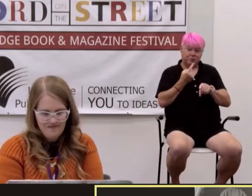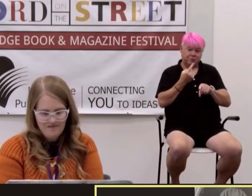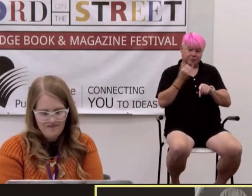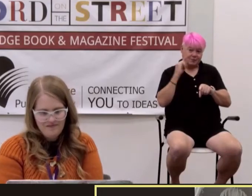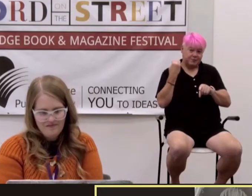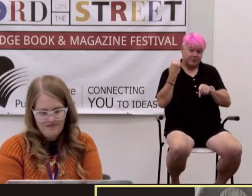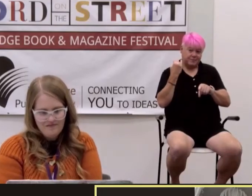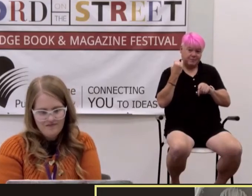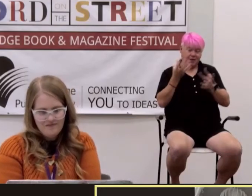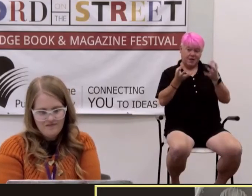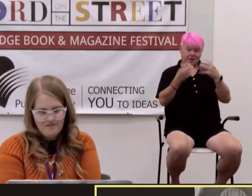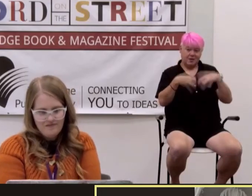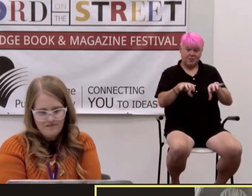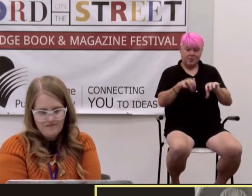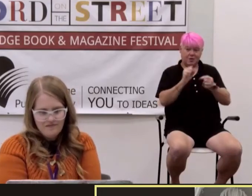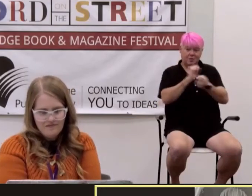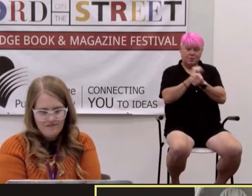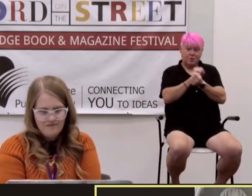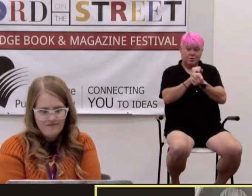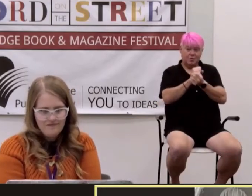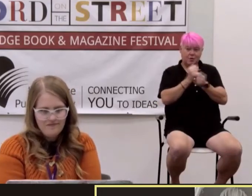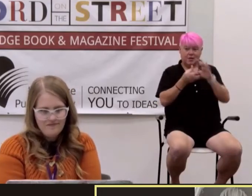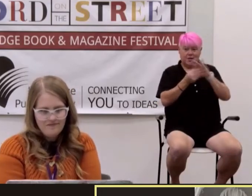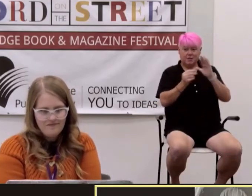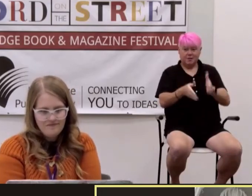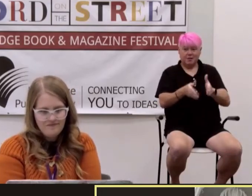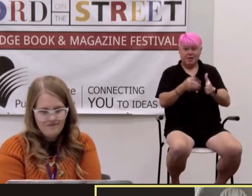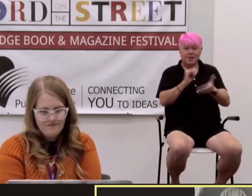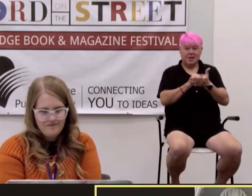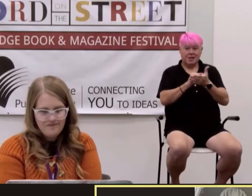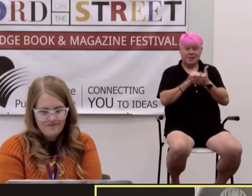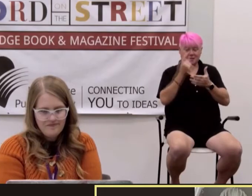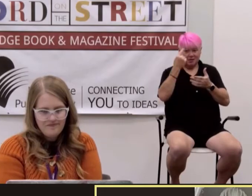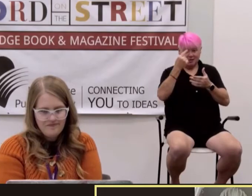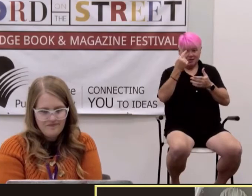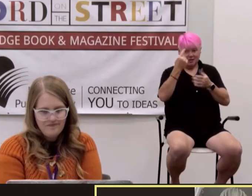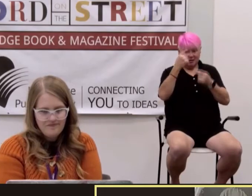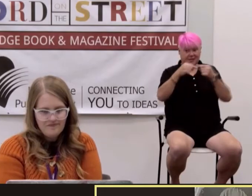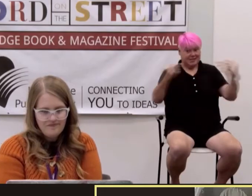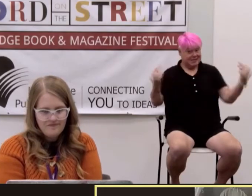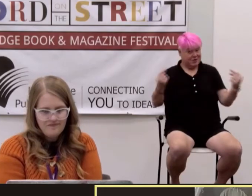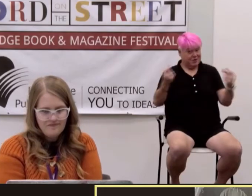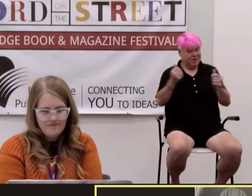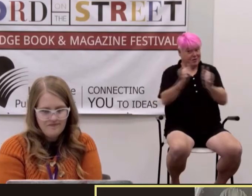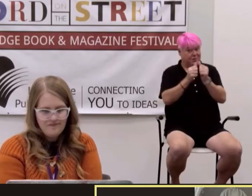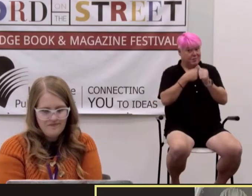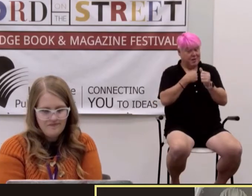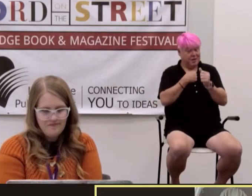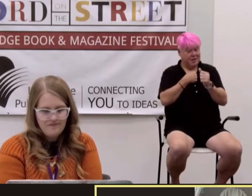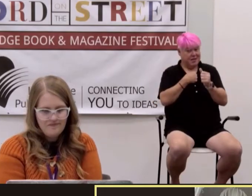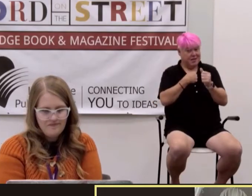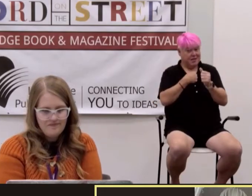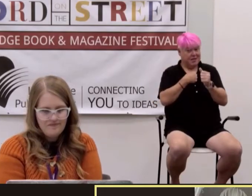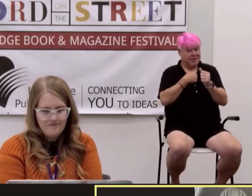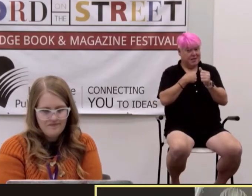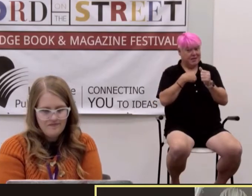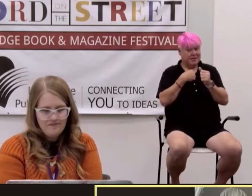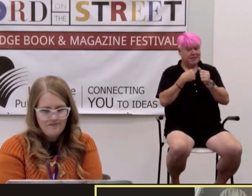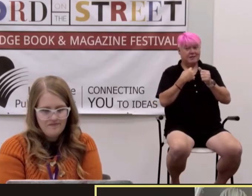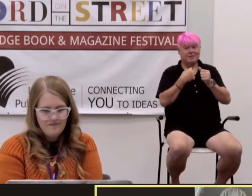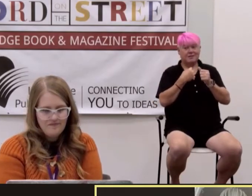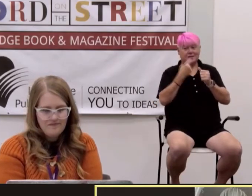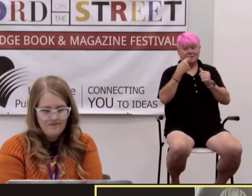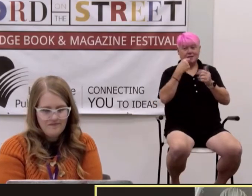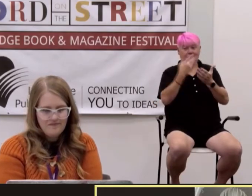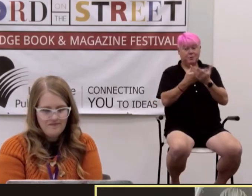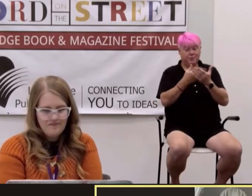don't want to work with a publishing company that's going to disagree with me. House of Anansi proved me wrong.